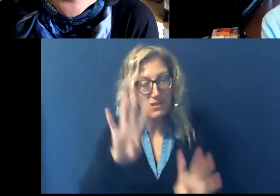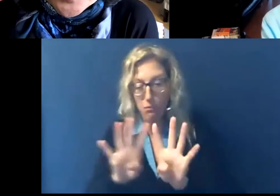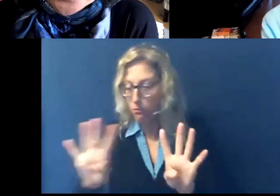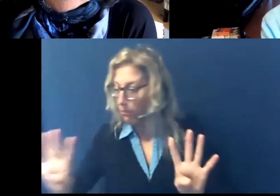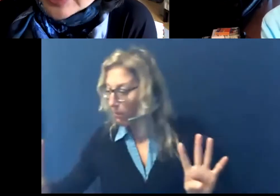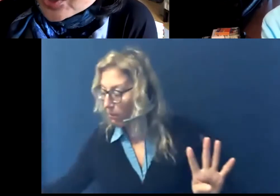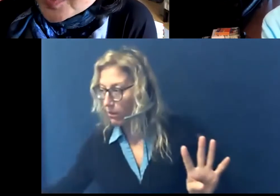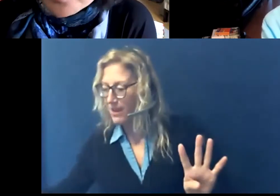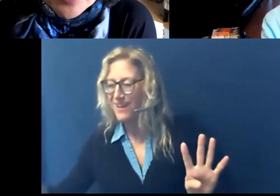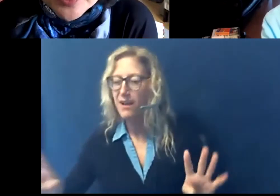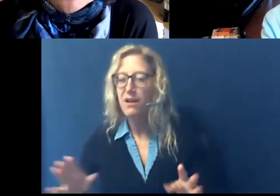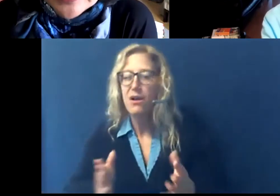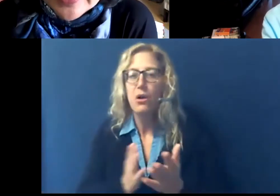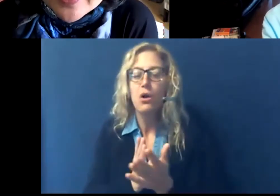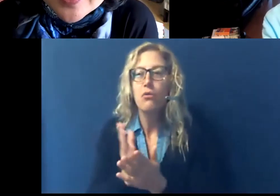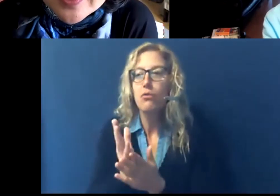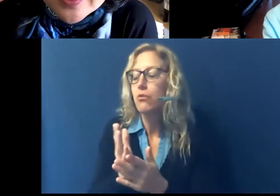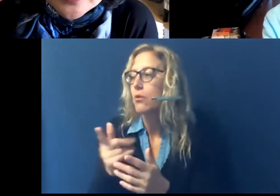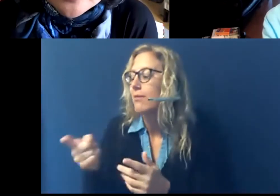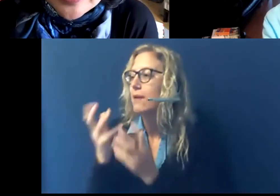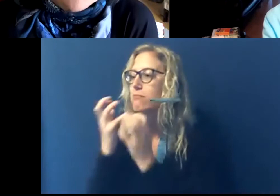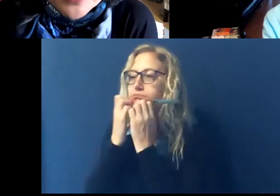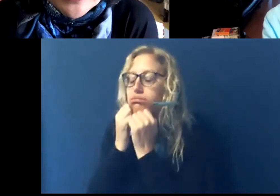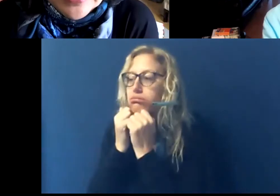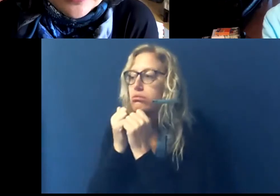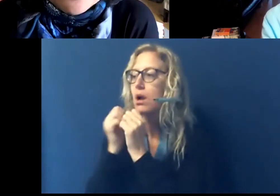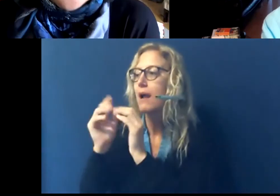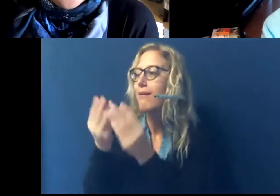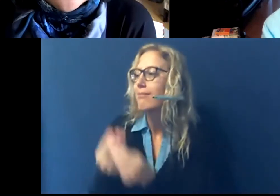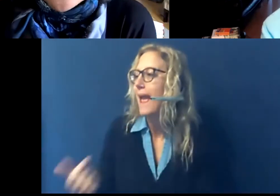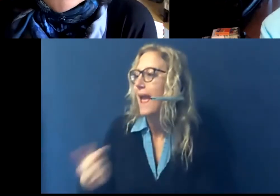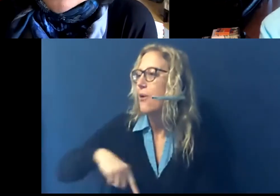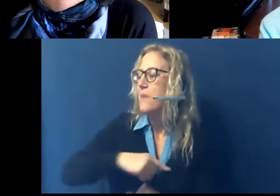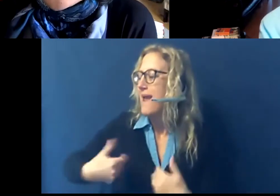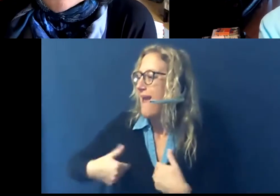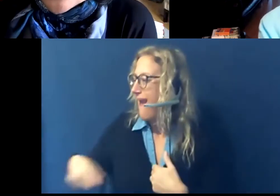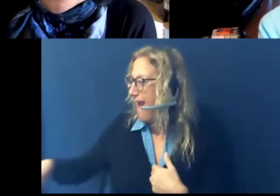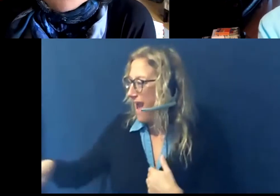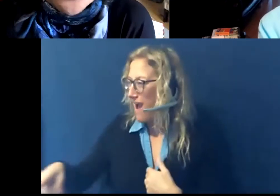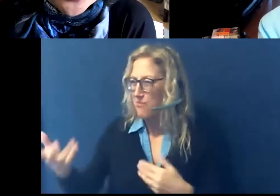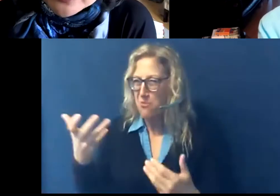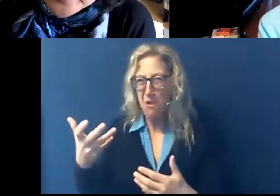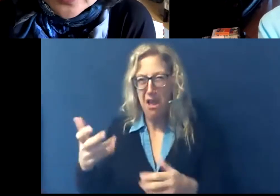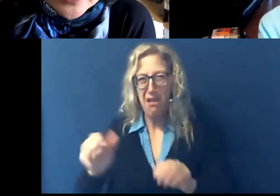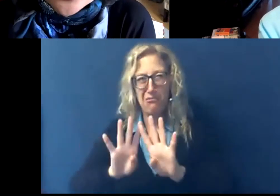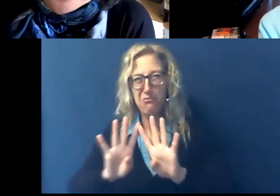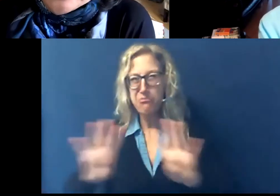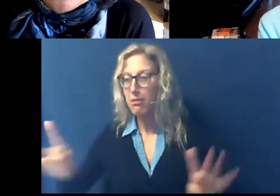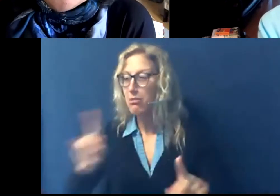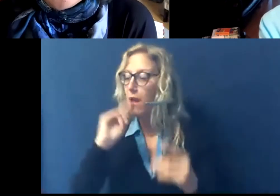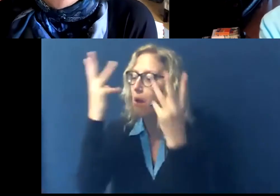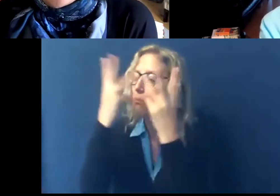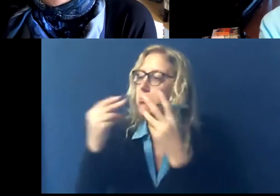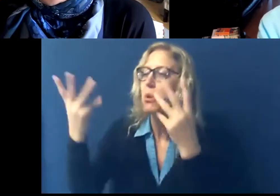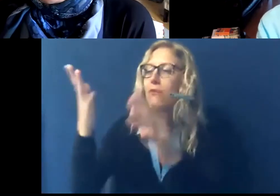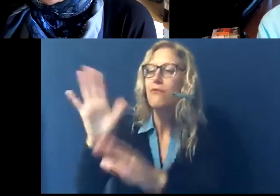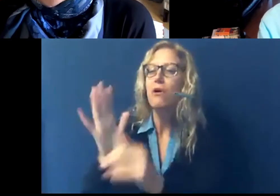of the most precious public lands that we have in the United States, beautiful